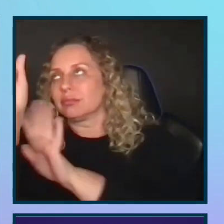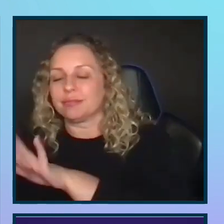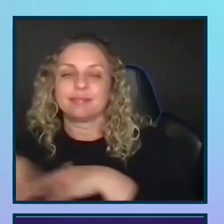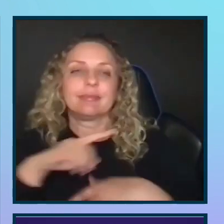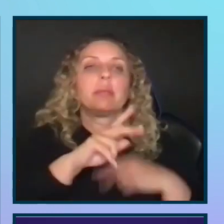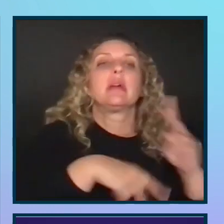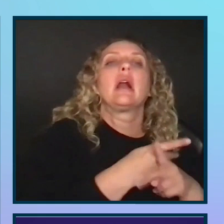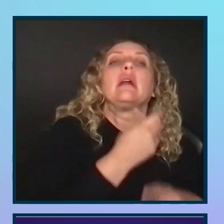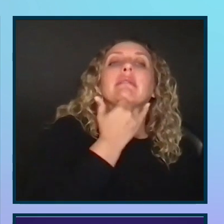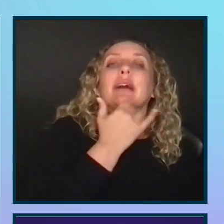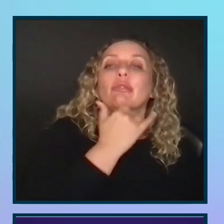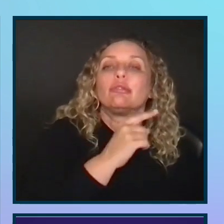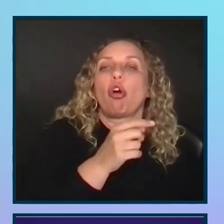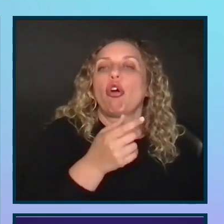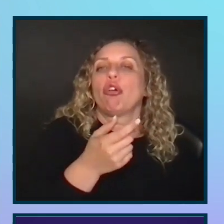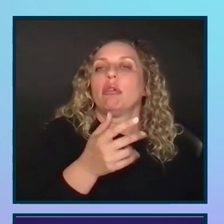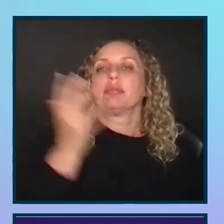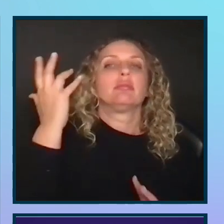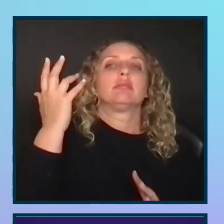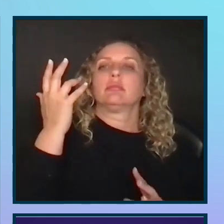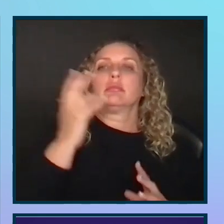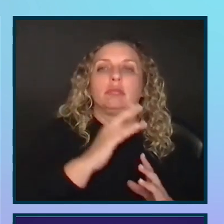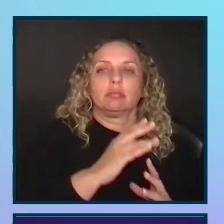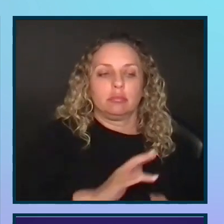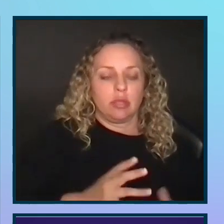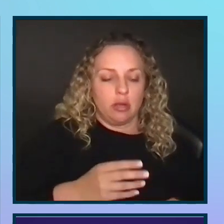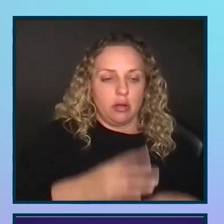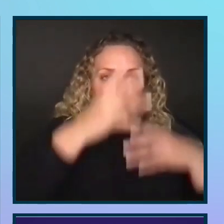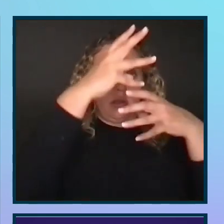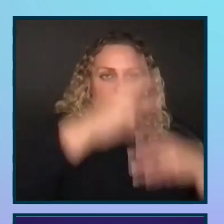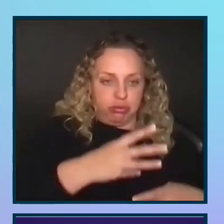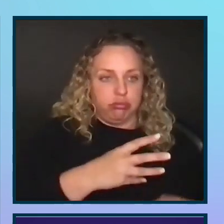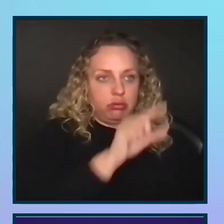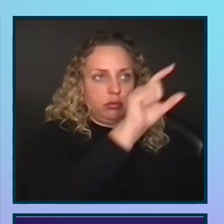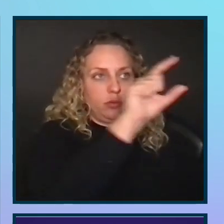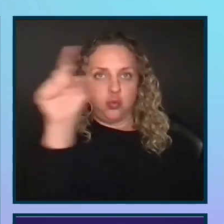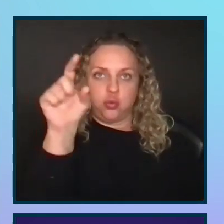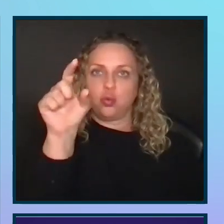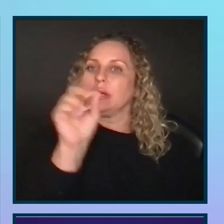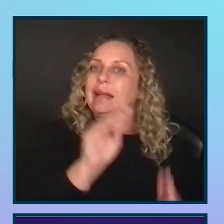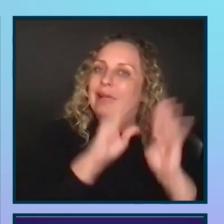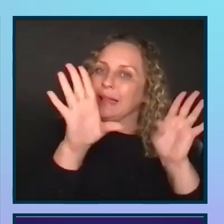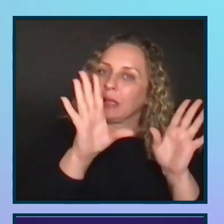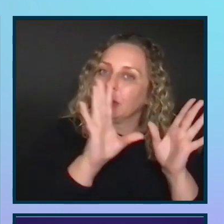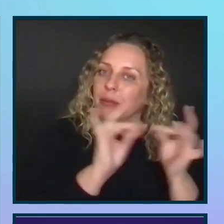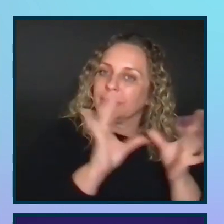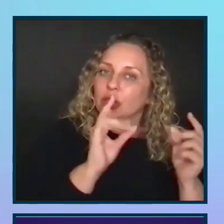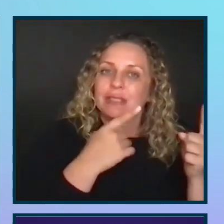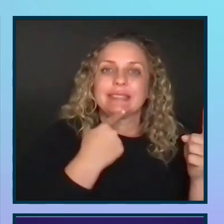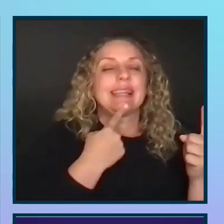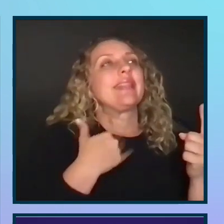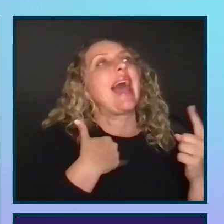certain errors are thrown, bring them to the top of the page and present them with a good message. Things like, this page contains